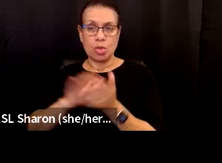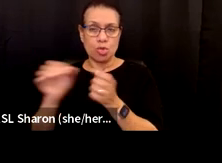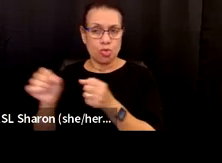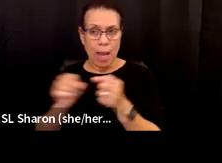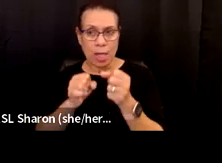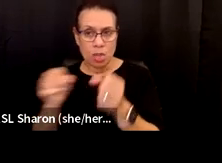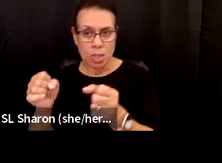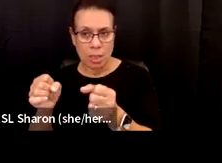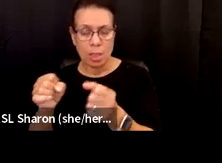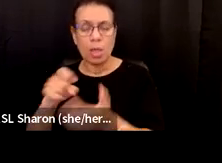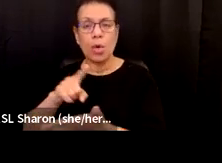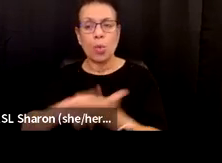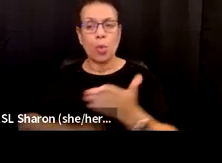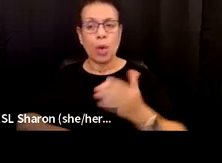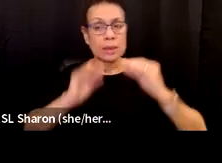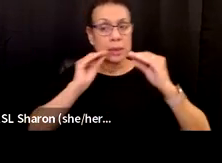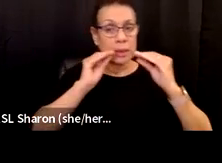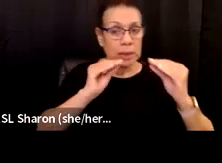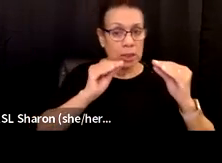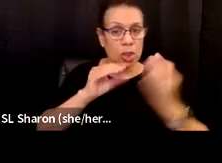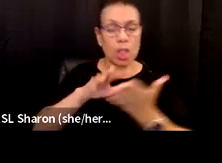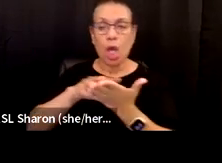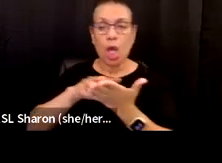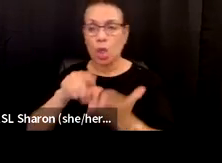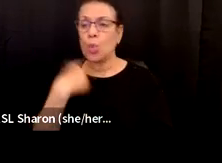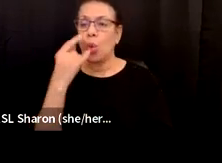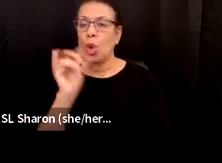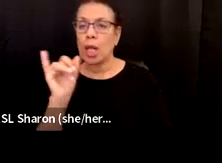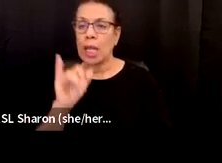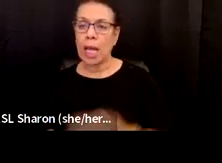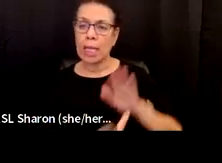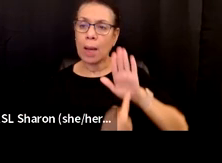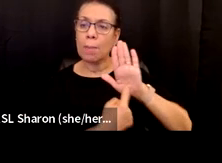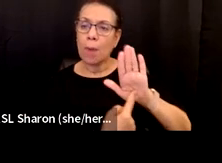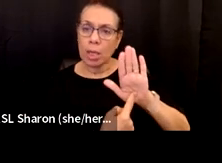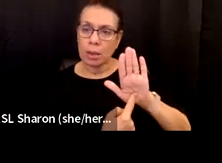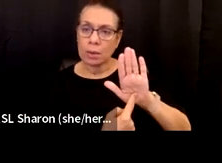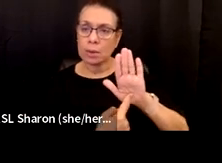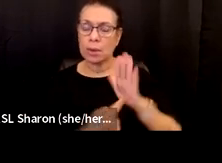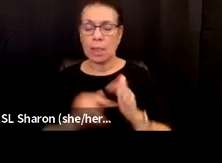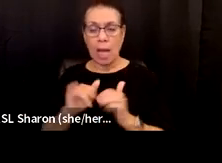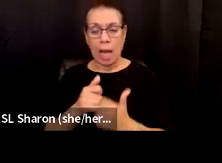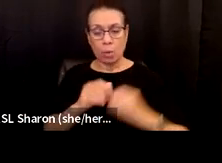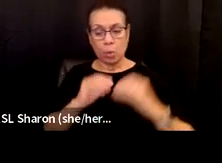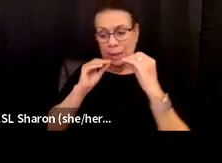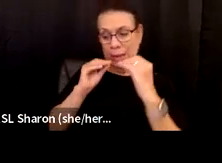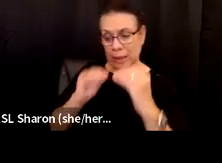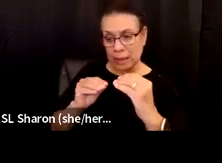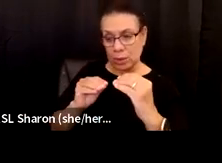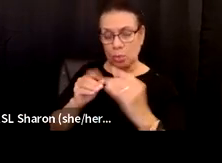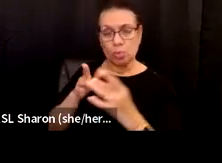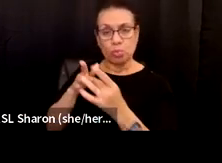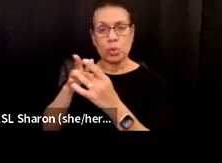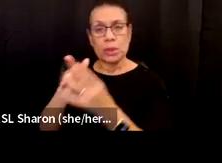learning ought to look like across the system how that work drives decisions that we're making relative to